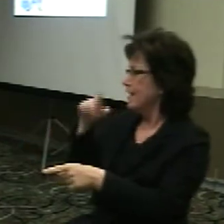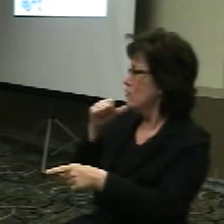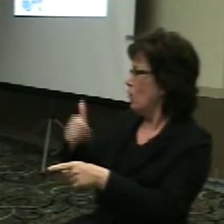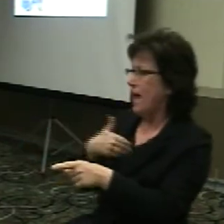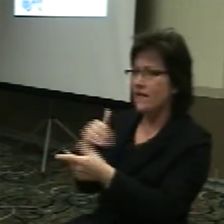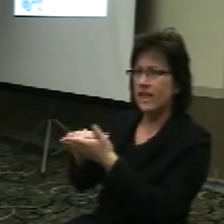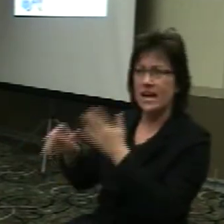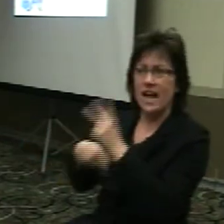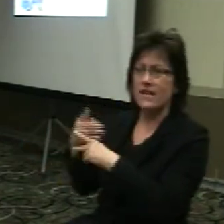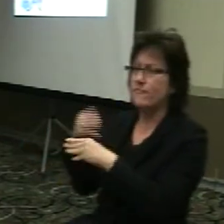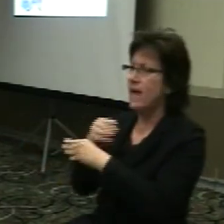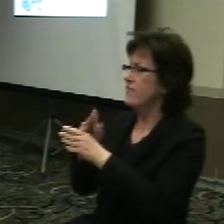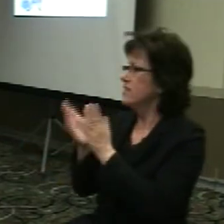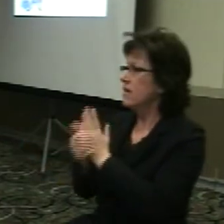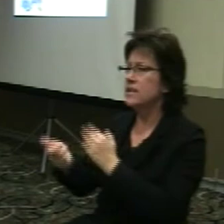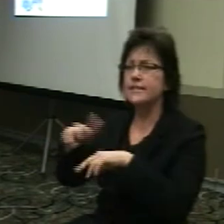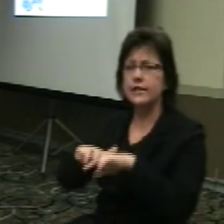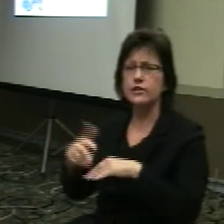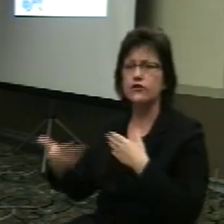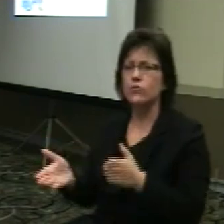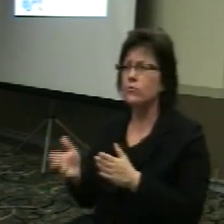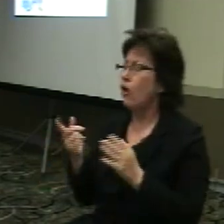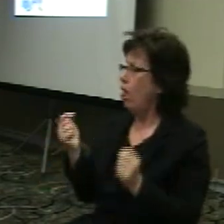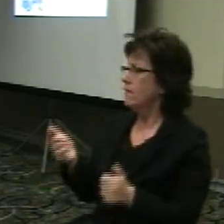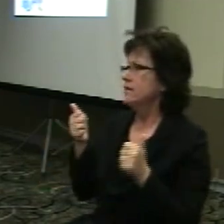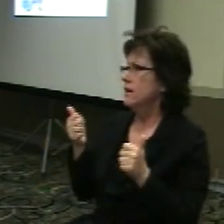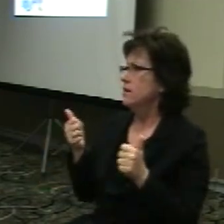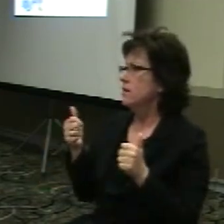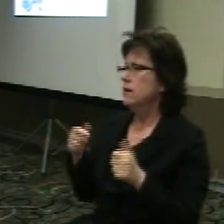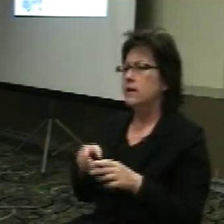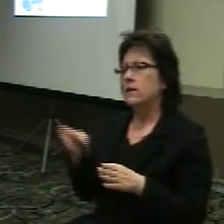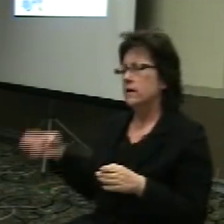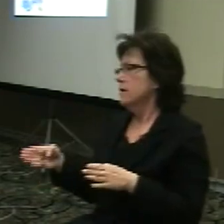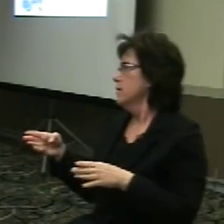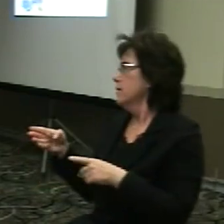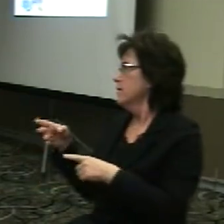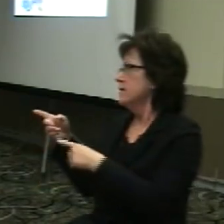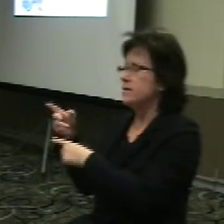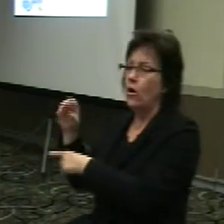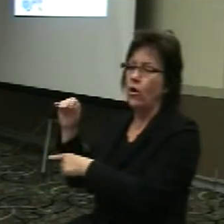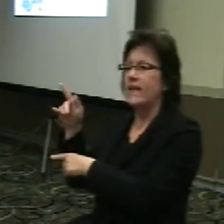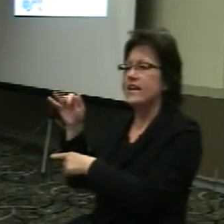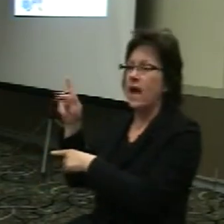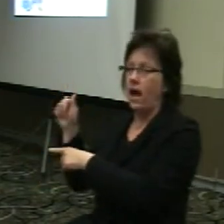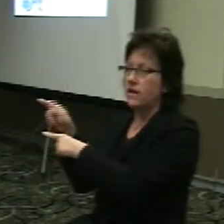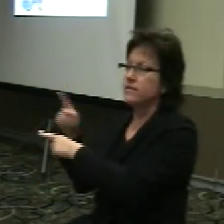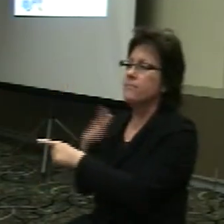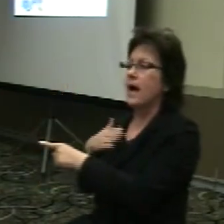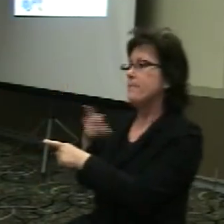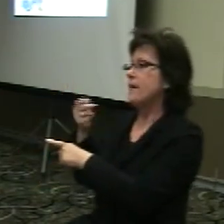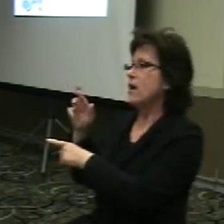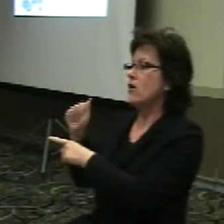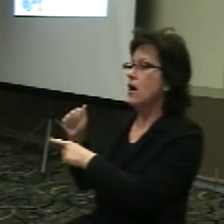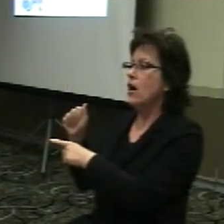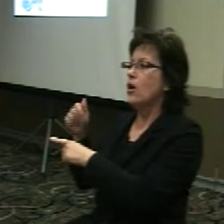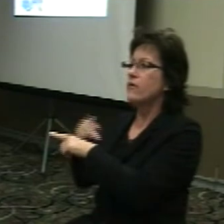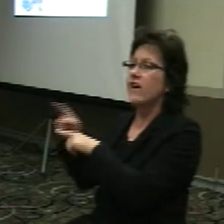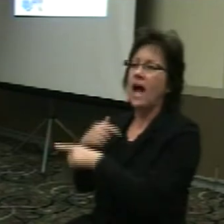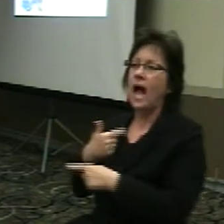skill, and he sits in the room, and all of a sudden, and Olivia here is going to be my paraprofessional. I'm in the classroom, I start going,